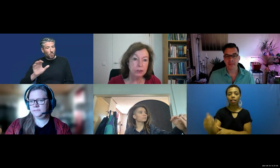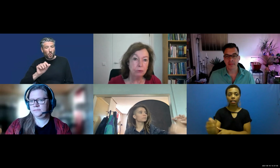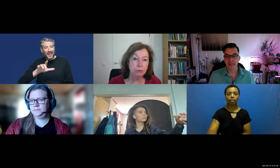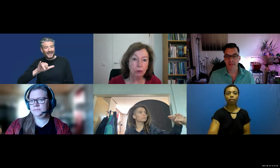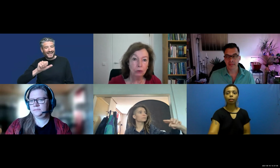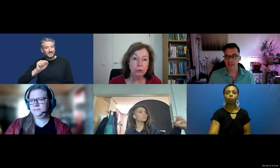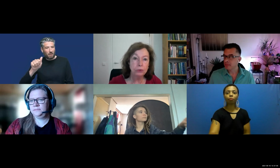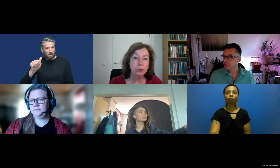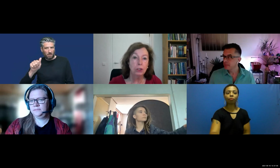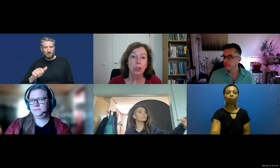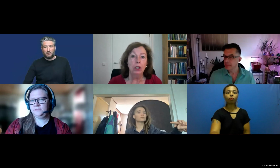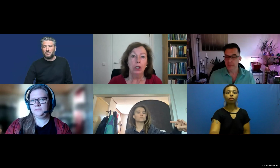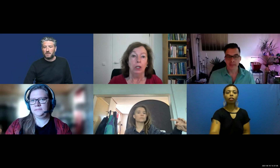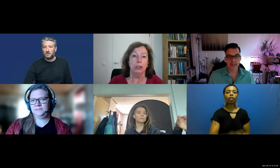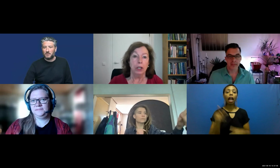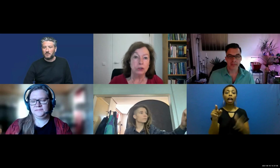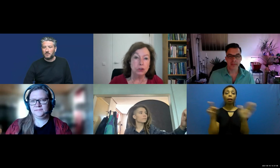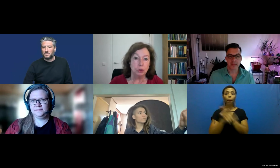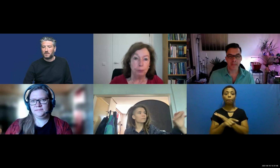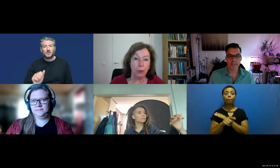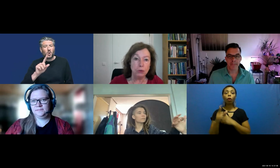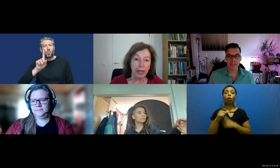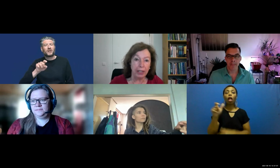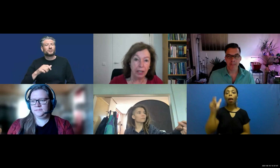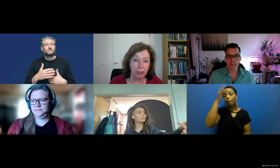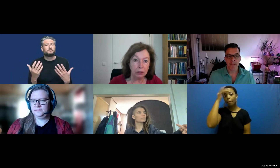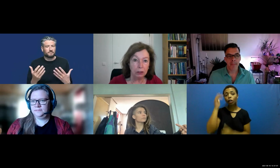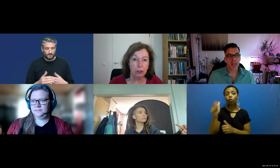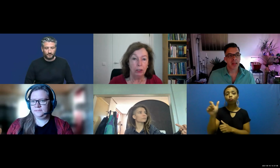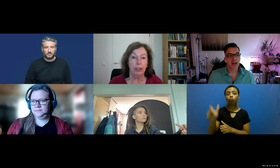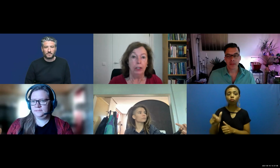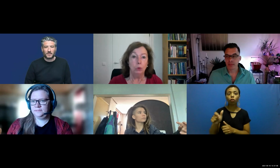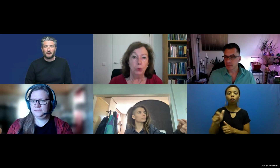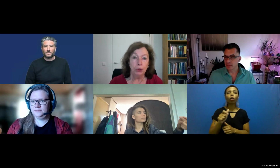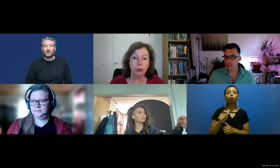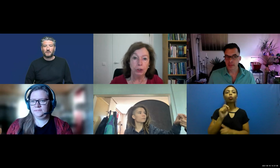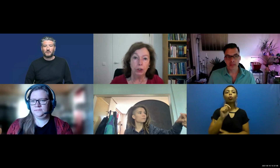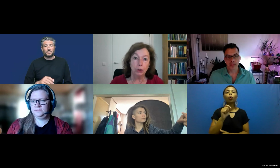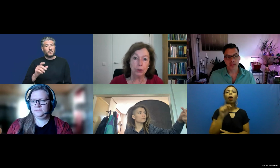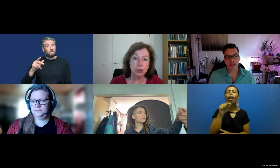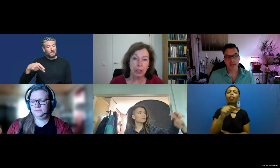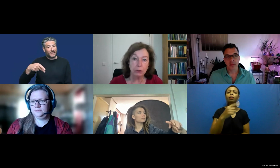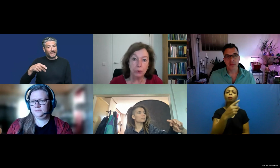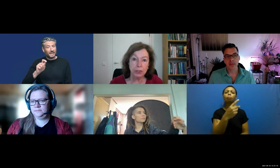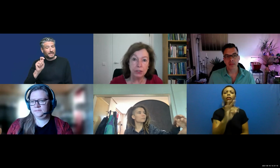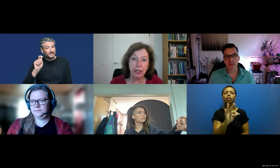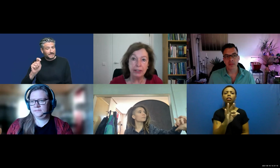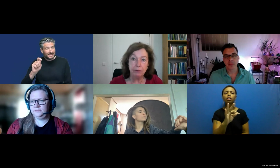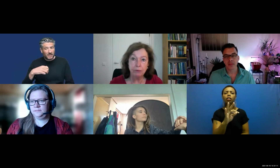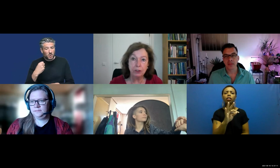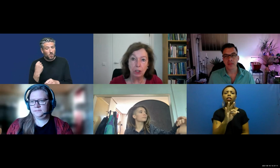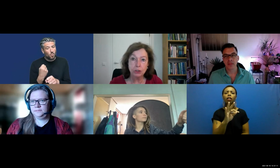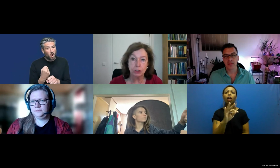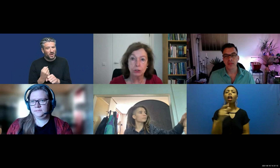is as follows. Does Protactile work across countries